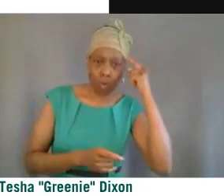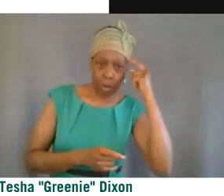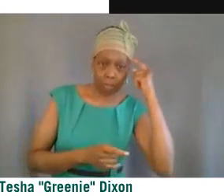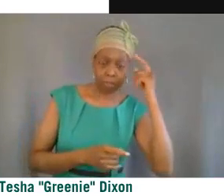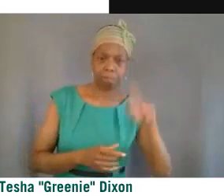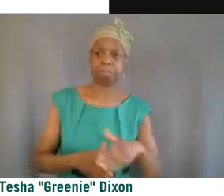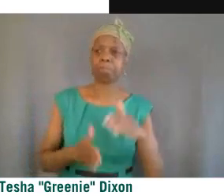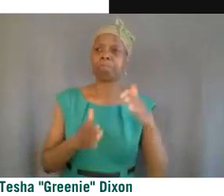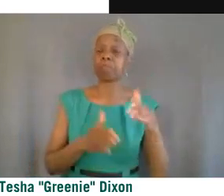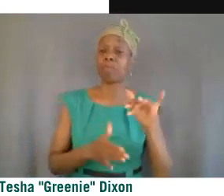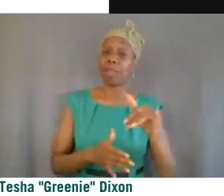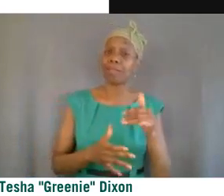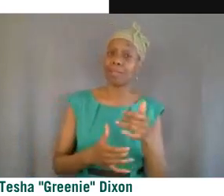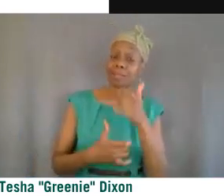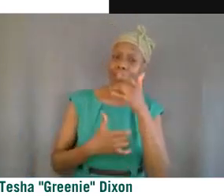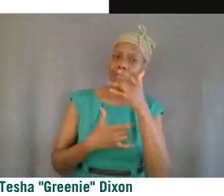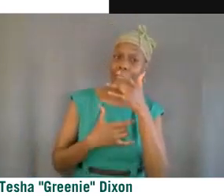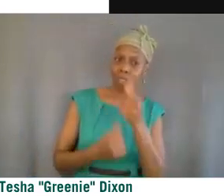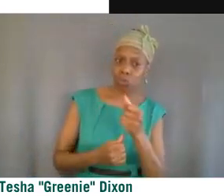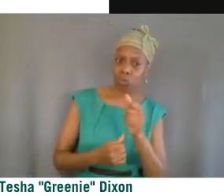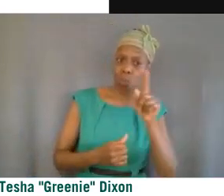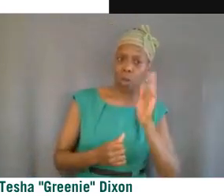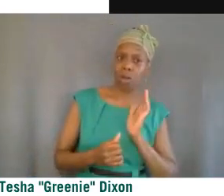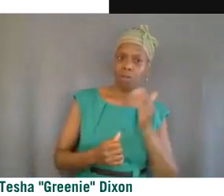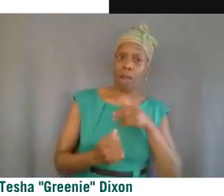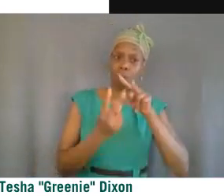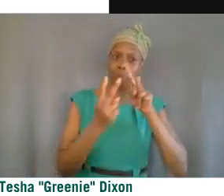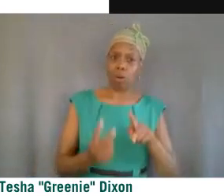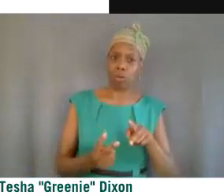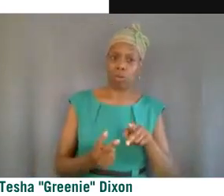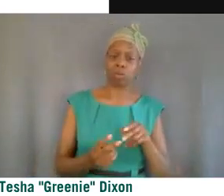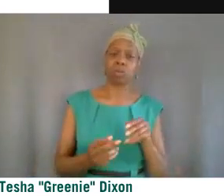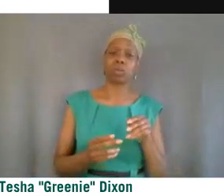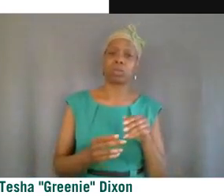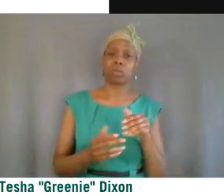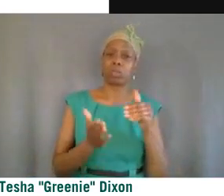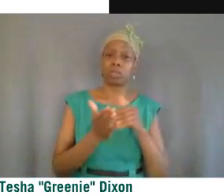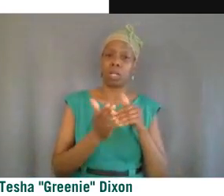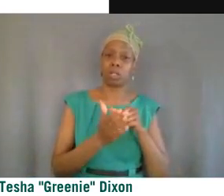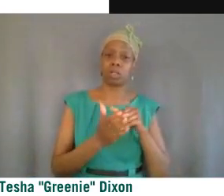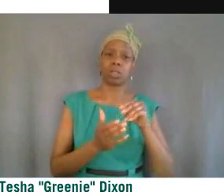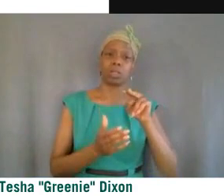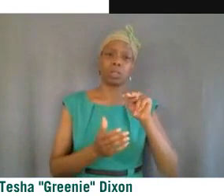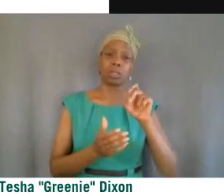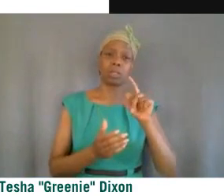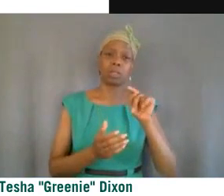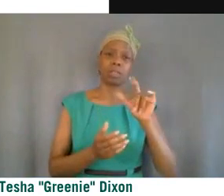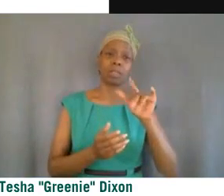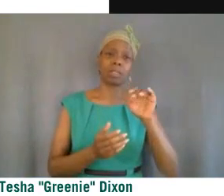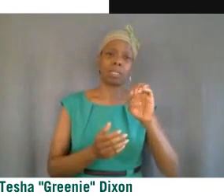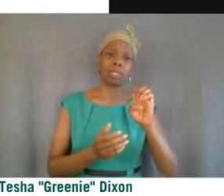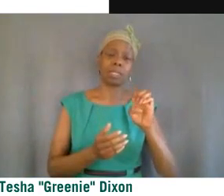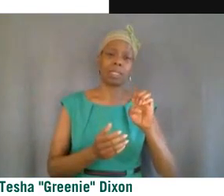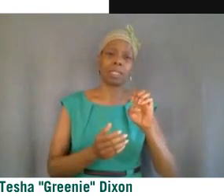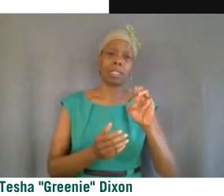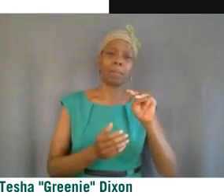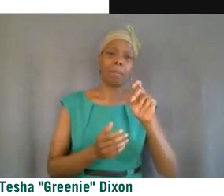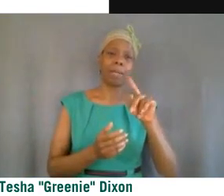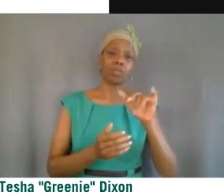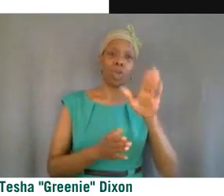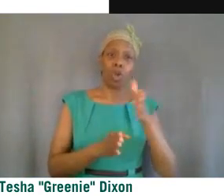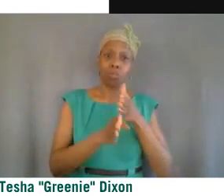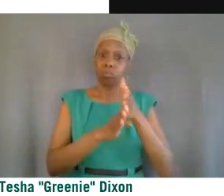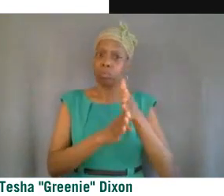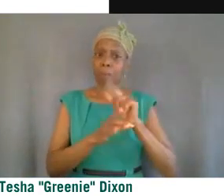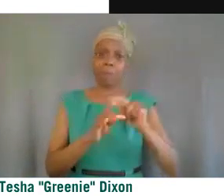so interesting. And one of our partners, Dr. Natalie Maitre, this is really her field, and she couldn't be with us today, but I'll